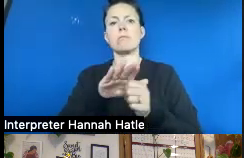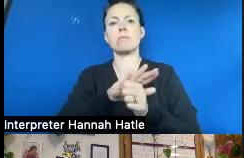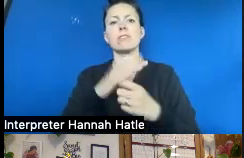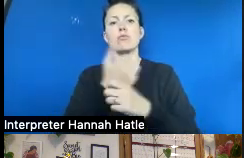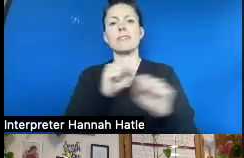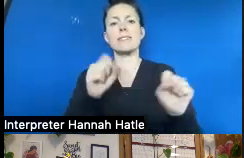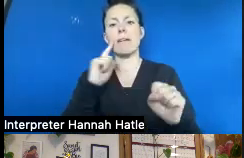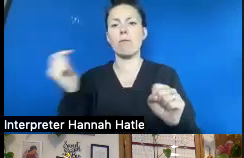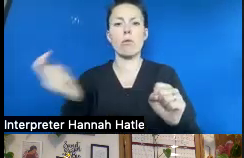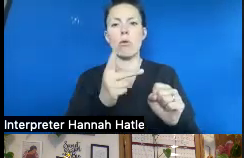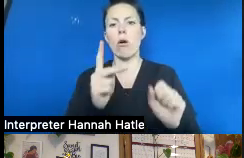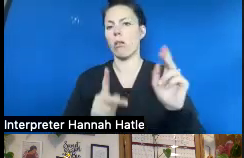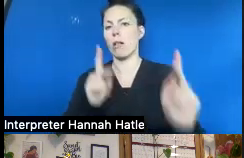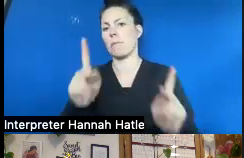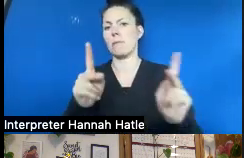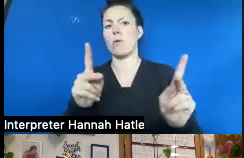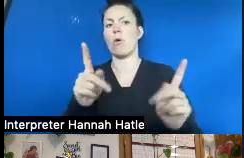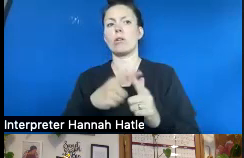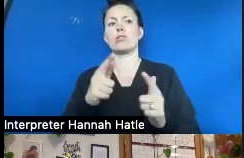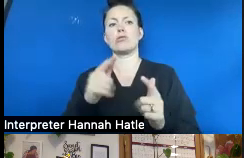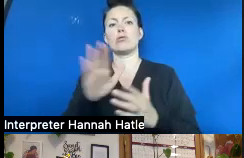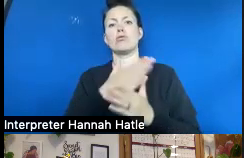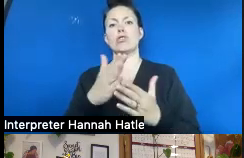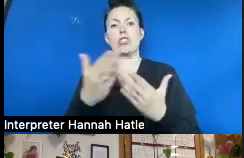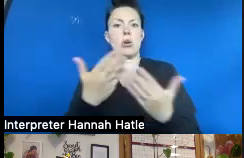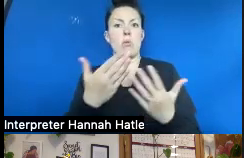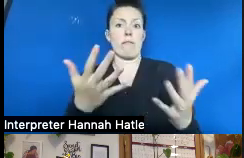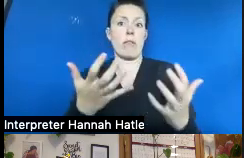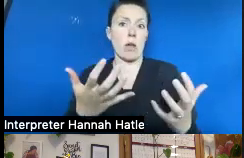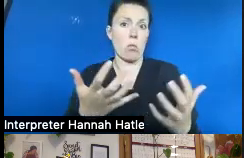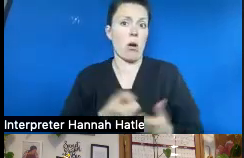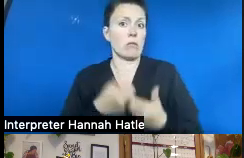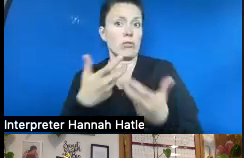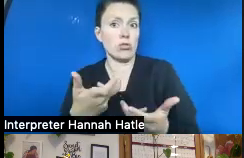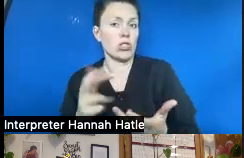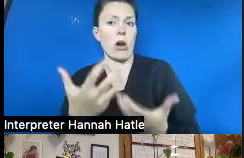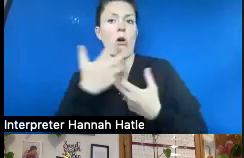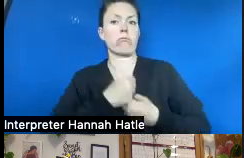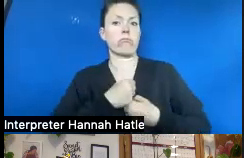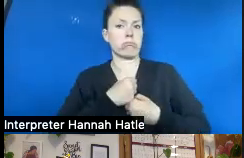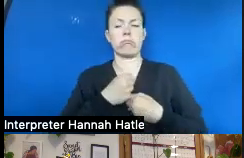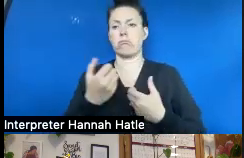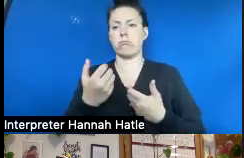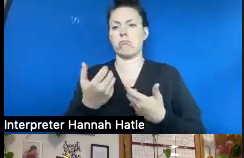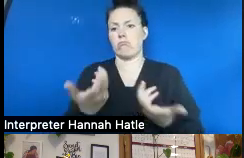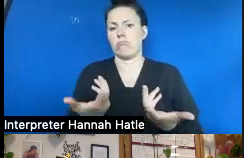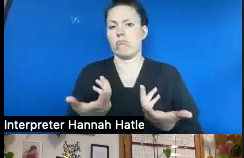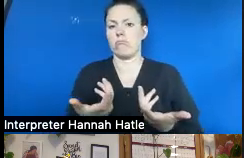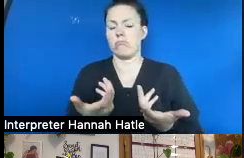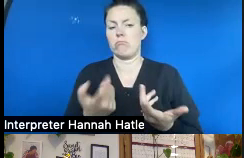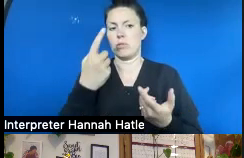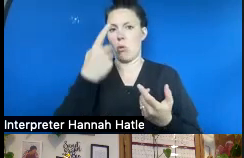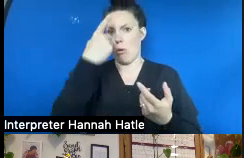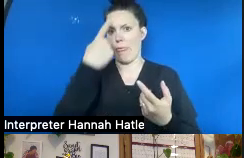all folks to be able to share whatever it is that they want to share, or not share what they don't want to or need to. And so I think about